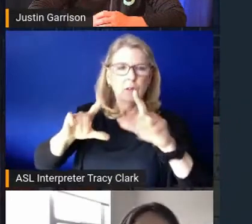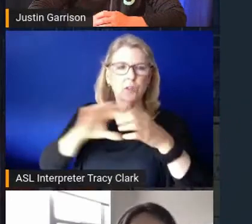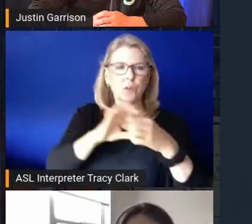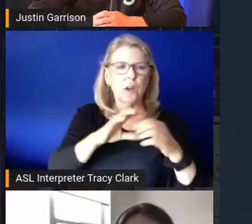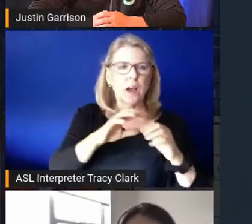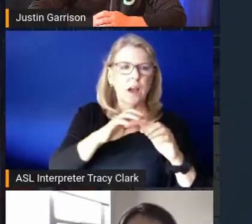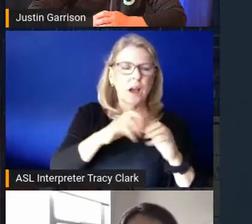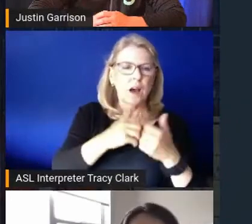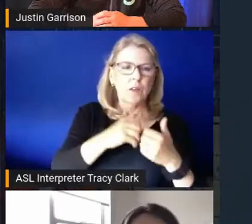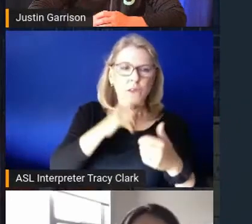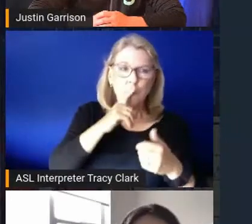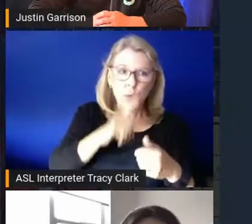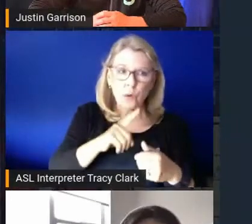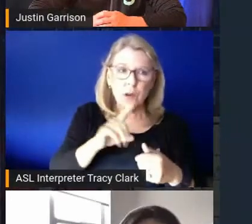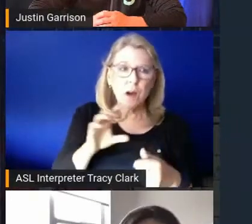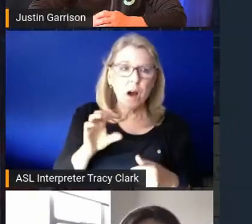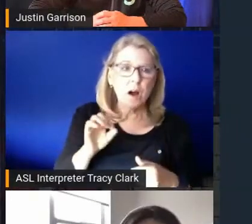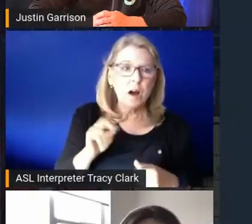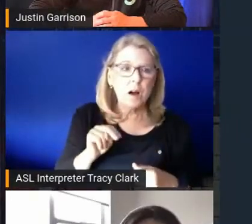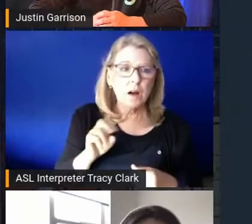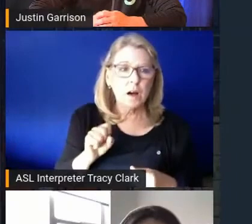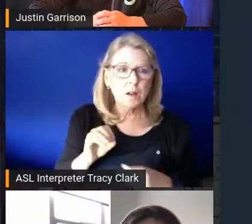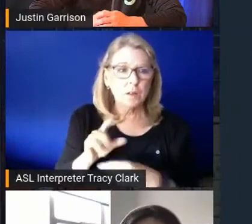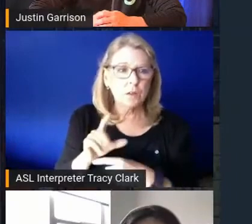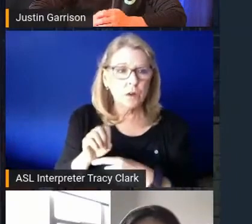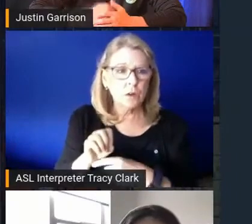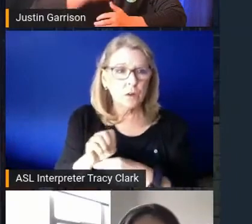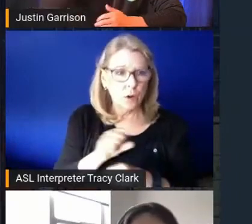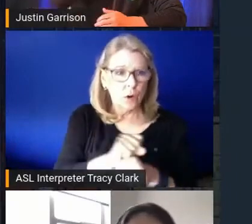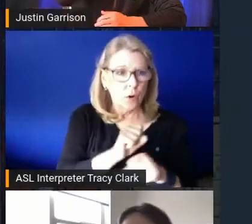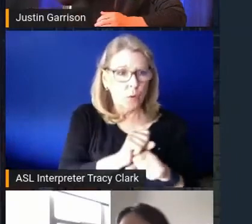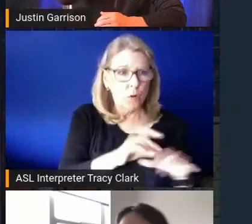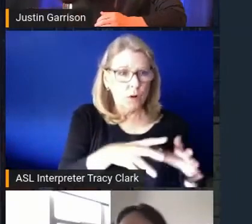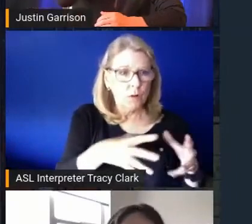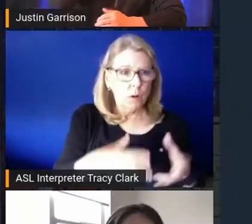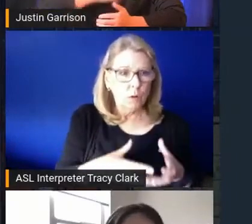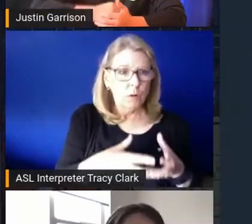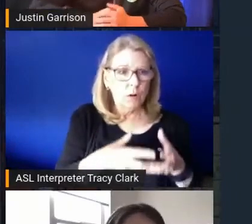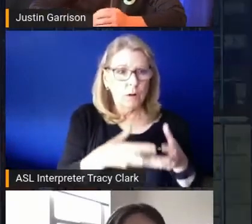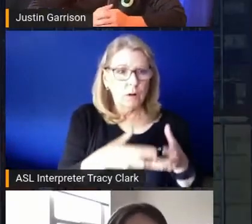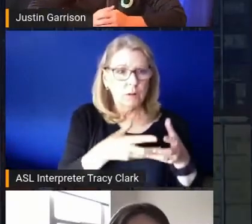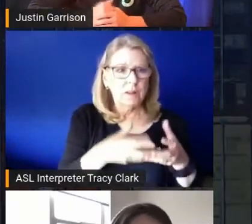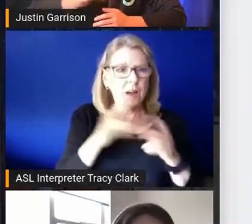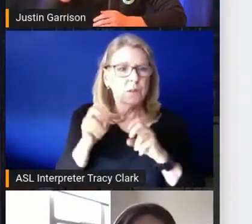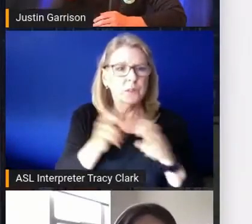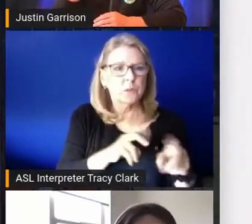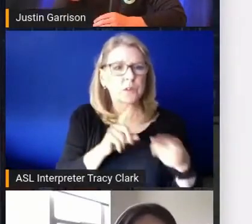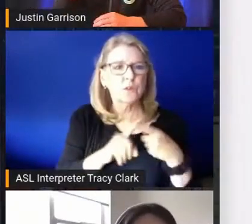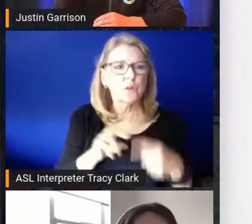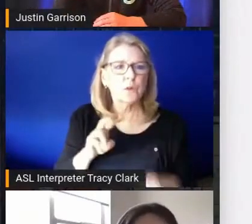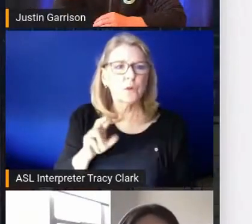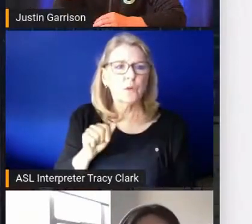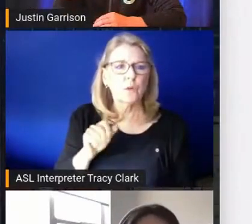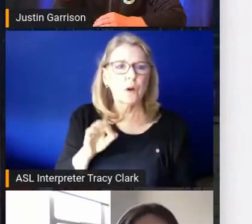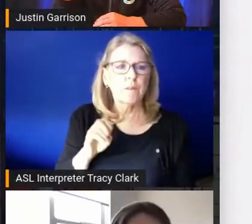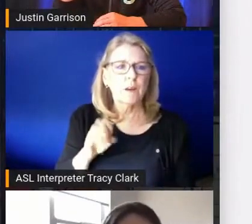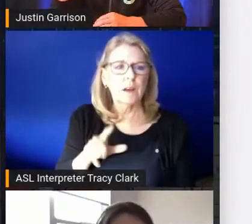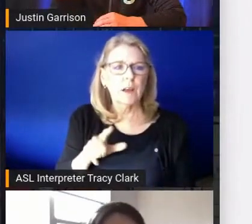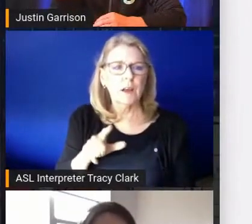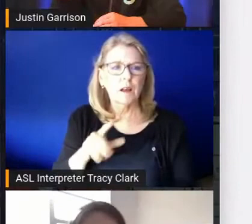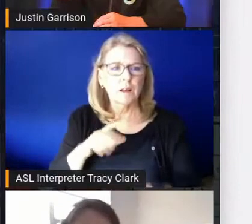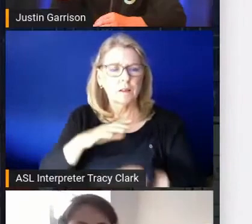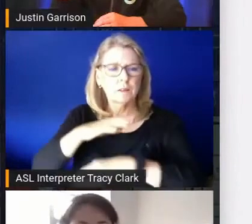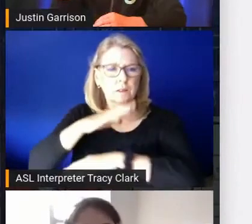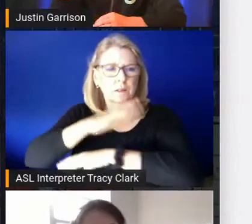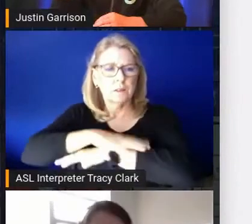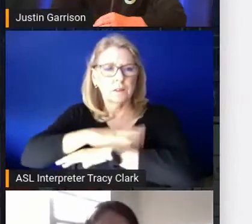workflow. So I think we can switch to probably Raphael's desktop right now. Sure. And I love that manifest file that I get is